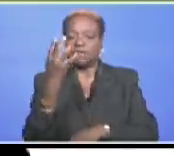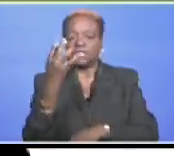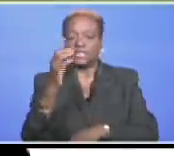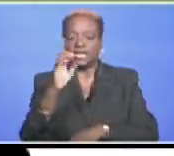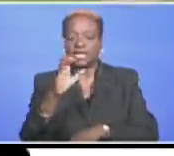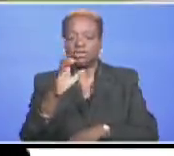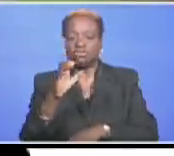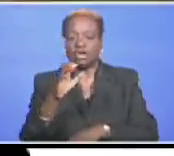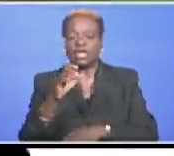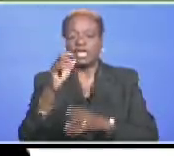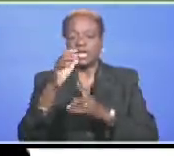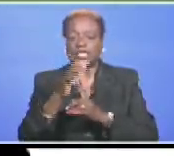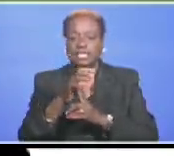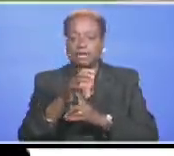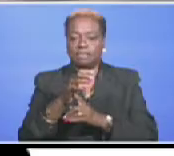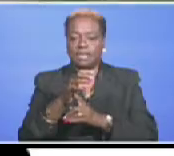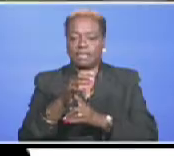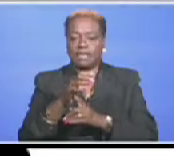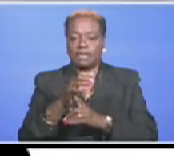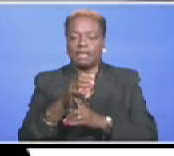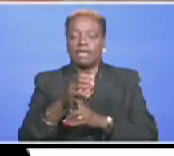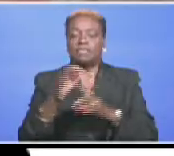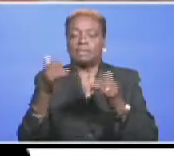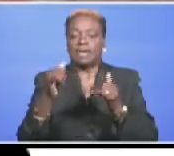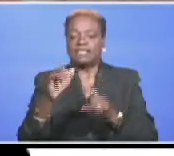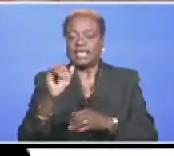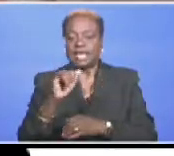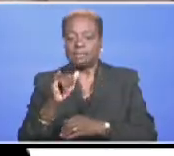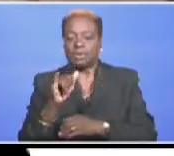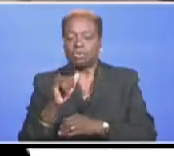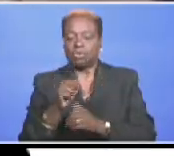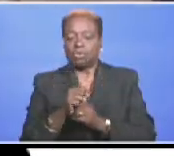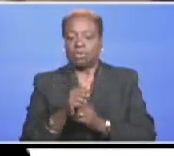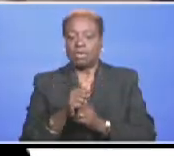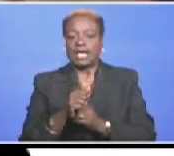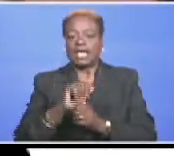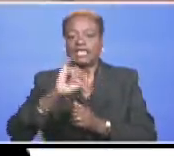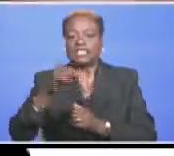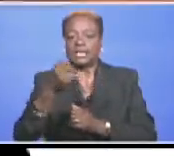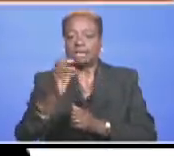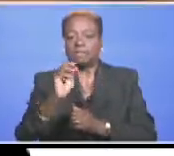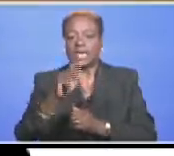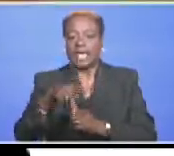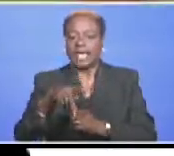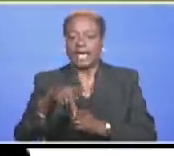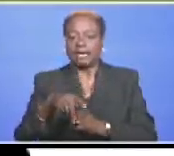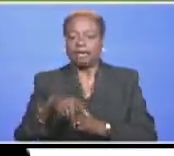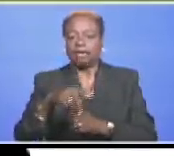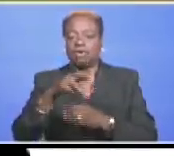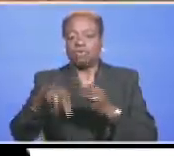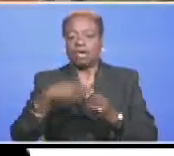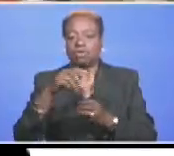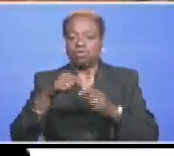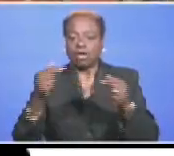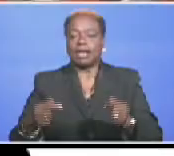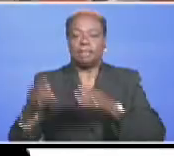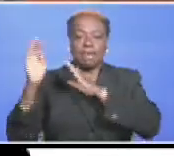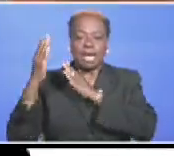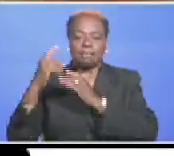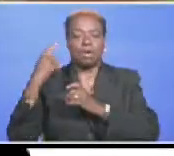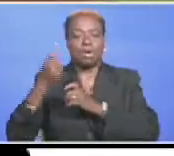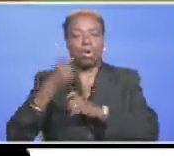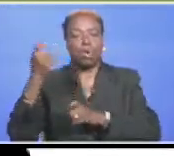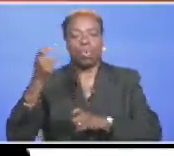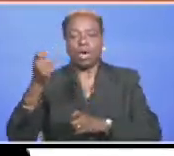championship trophy there also heading to Yamacraw. Freedom Forum taking down JBLN 5-2. Grand Bahama won bronze in the 8 and